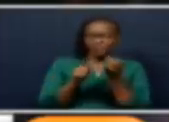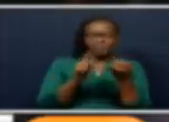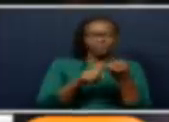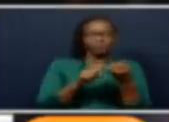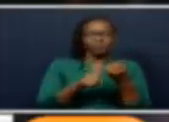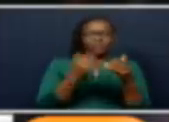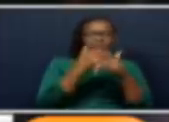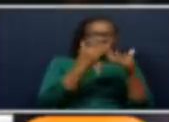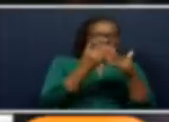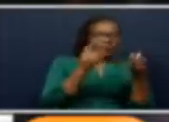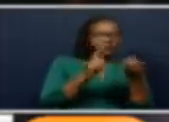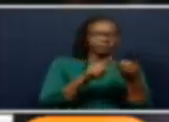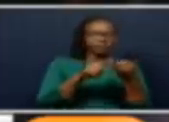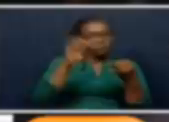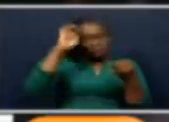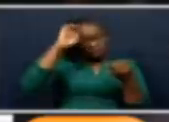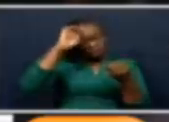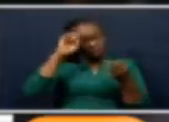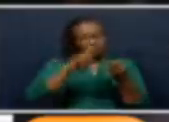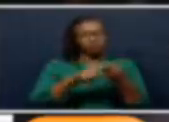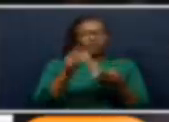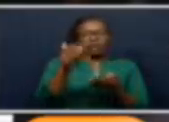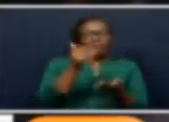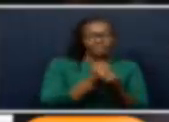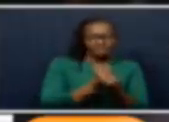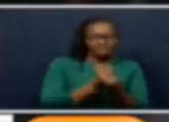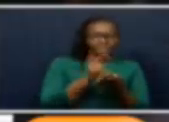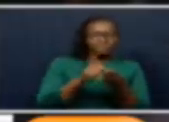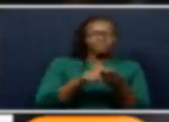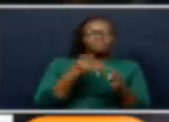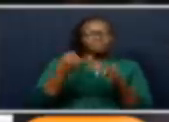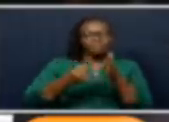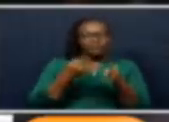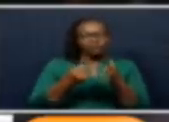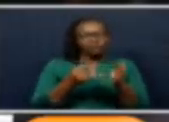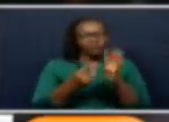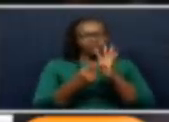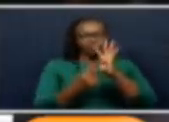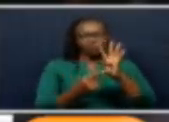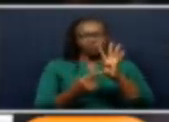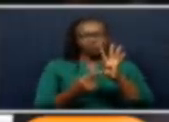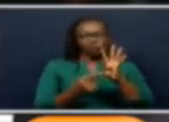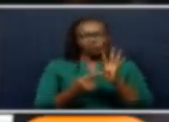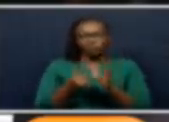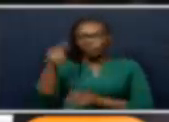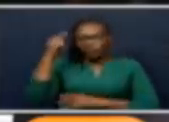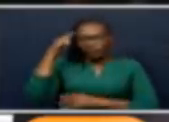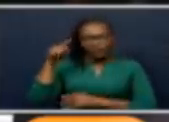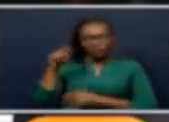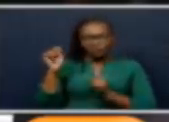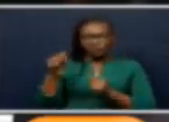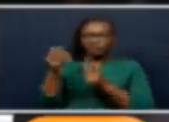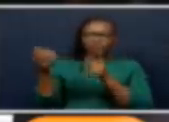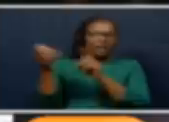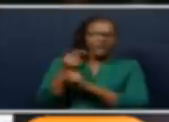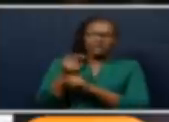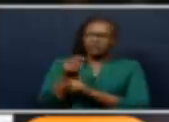uh-huh. employment, uh-huh. manufacturing. Yeah. Four pillars. Yeah. Is he going to be able to achieve? It would have been impossible to achieve in